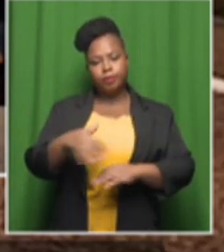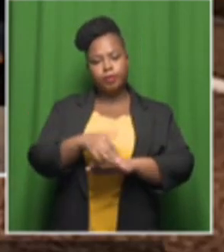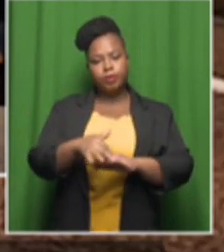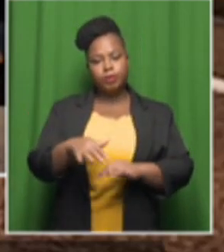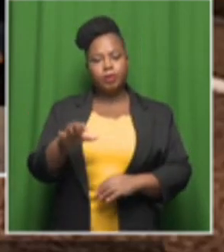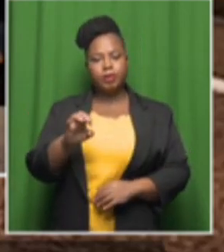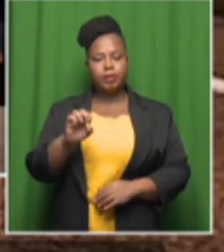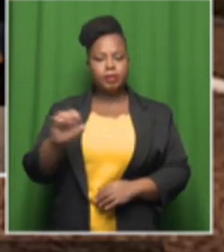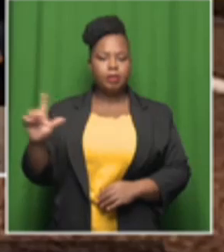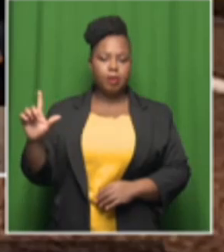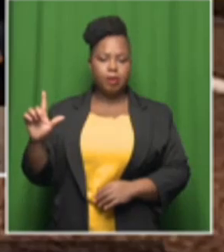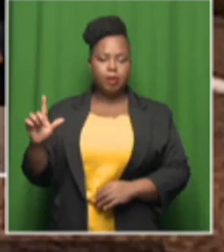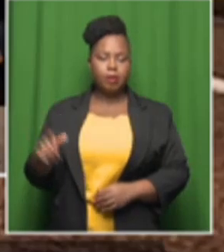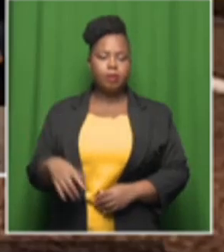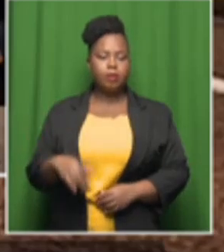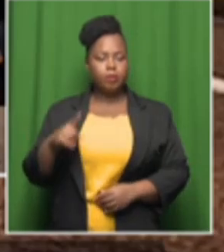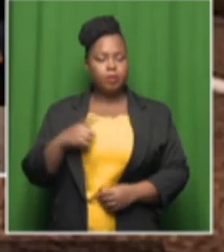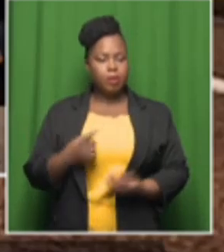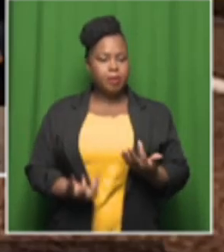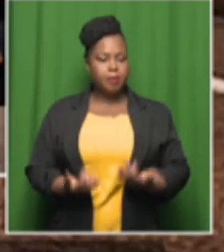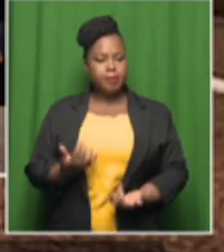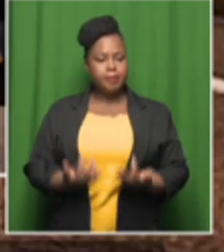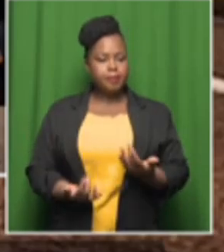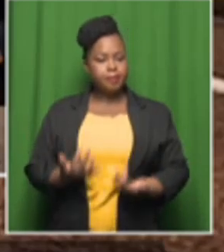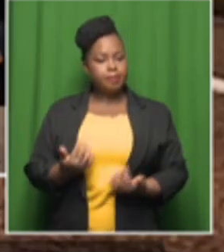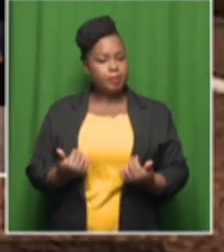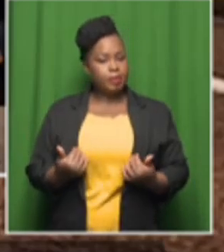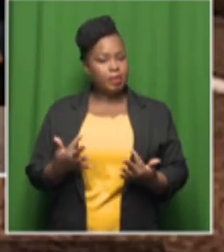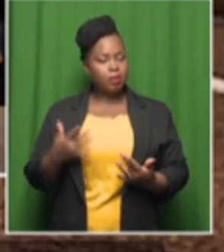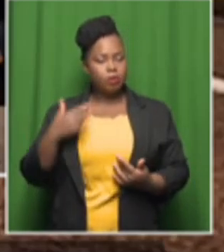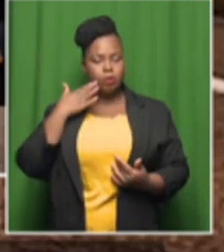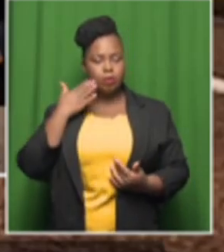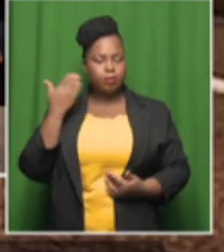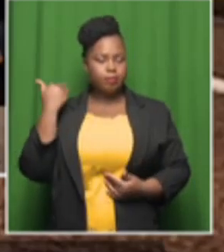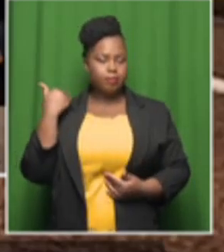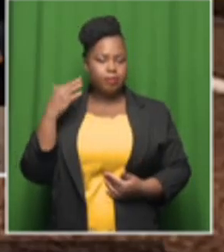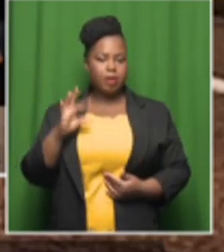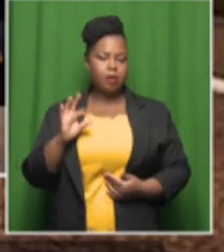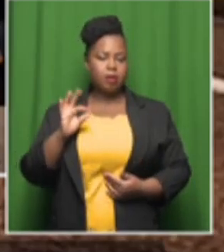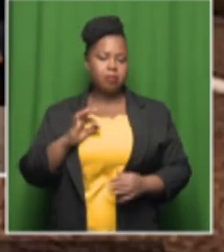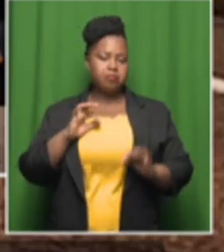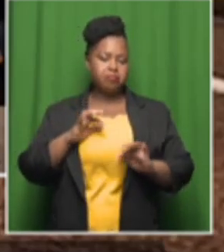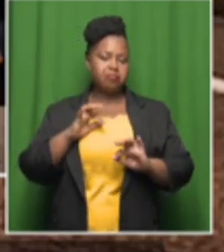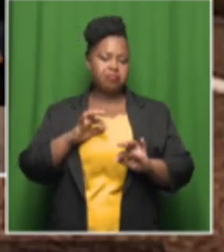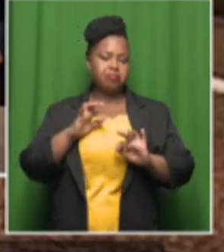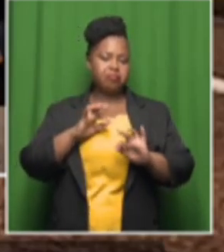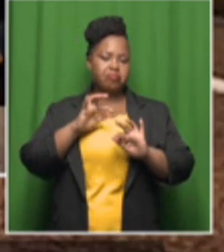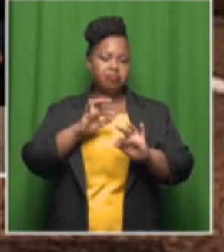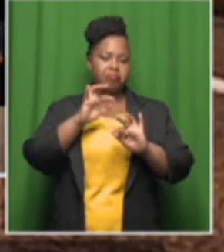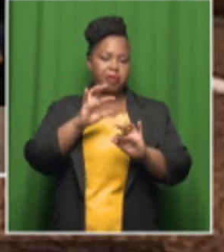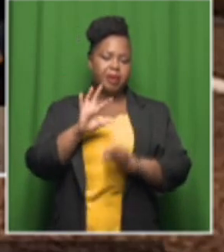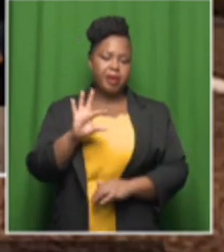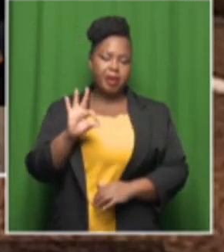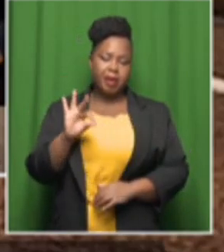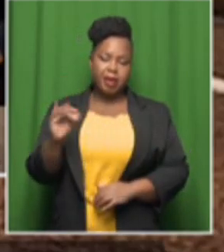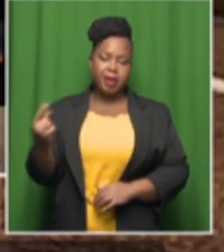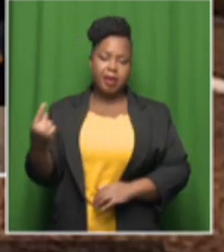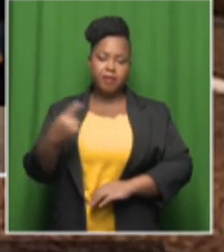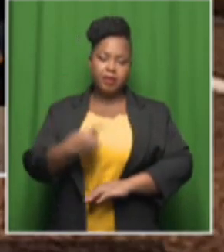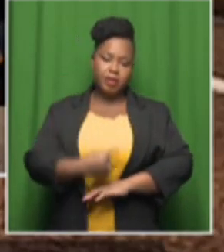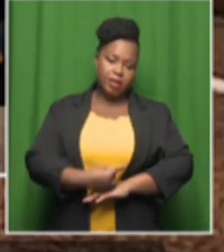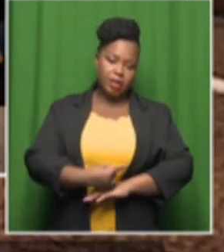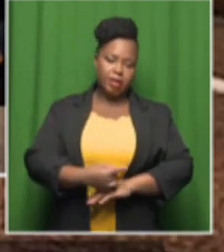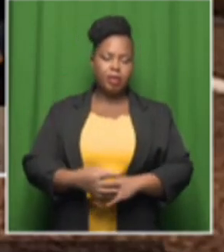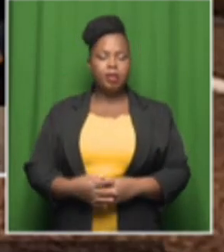again at Ducketts with burning tyres. They started on Monday and they've been there pretty much on and off every day. They'll burn some tyres, the cops will come, clean